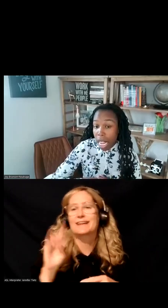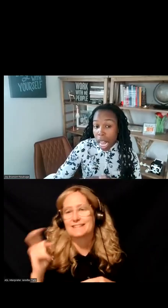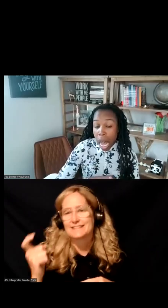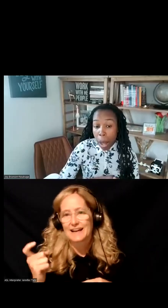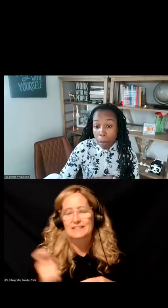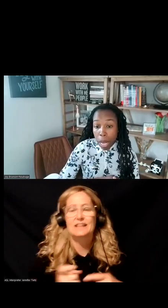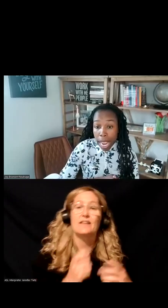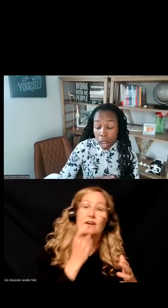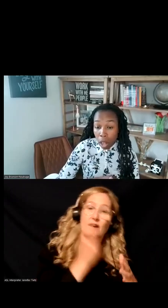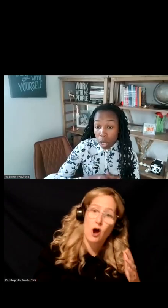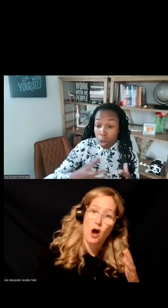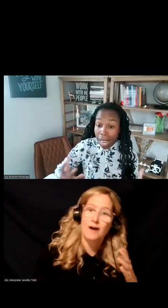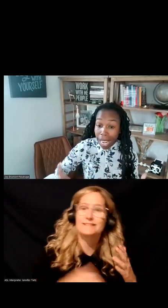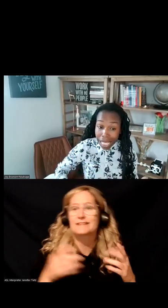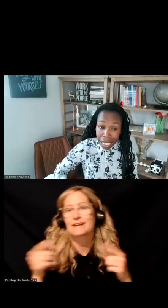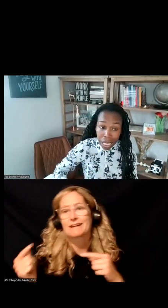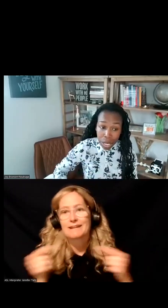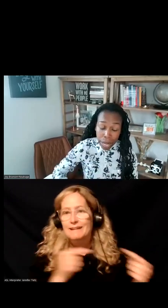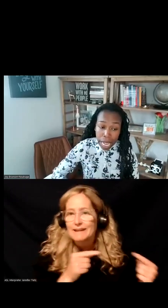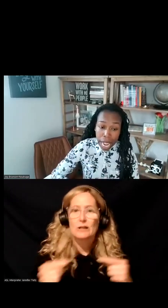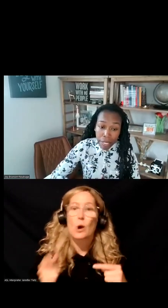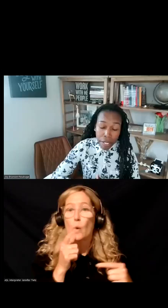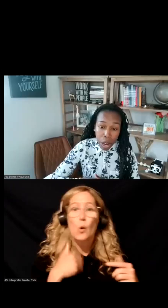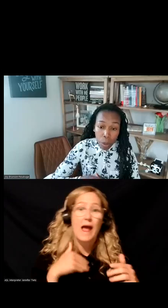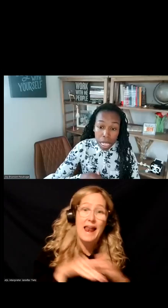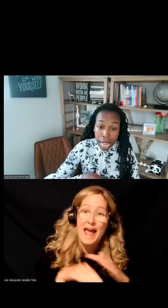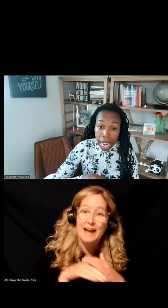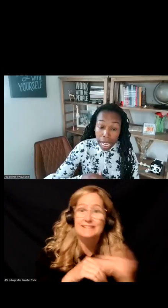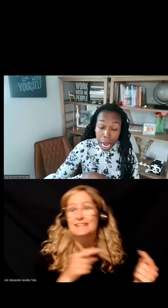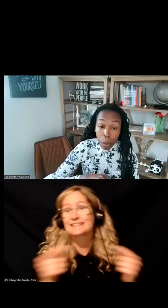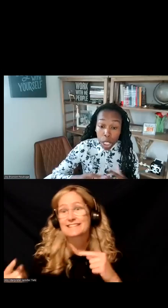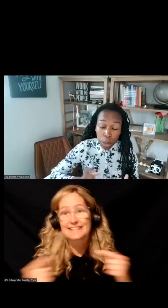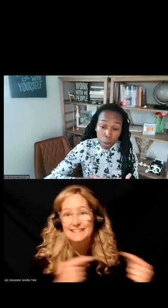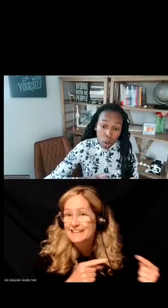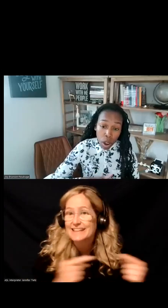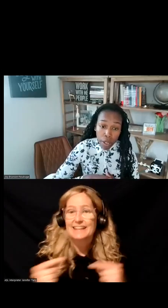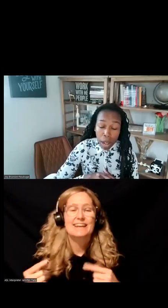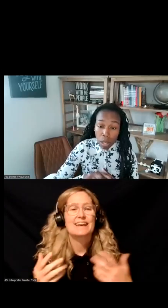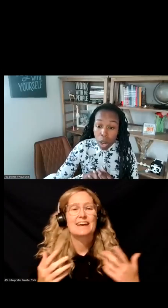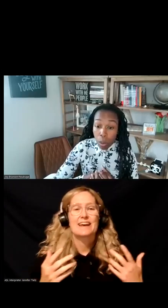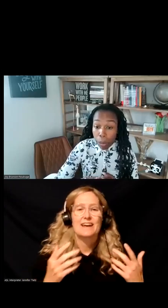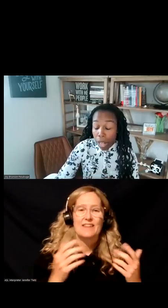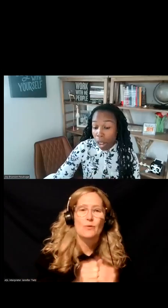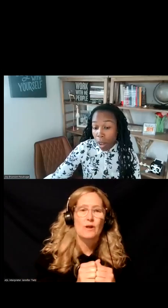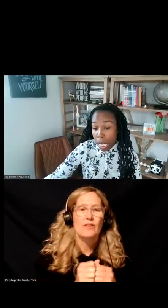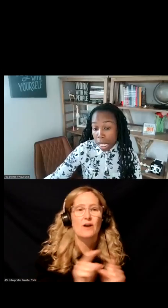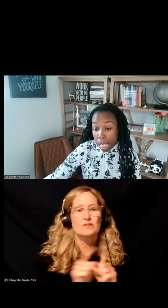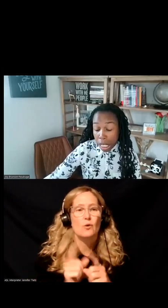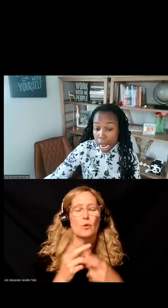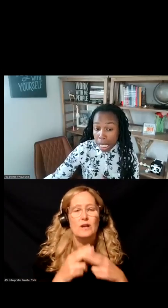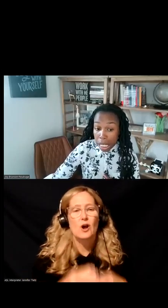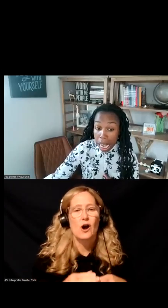of it, and also who had access to it. And then there was a push and pull around what we know